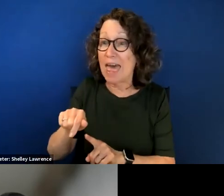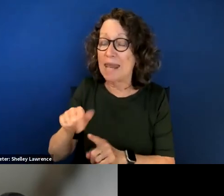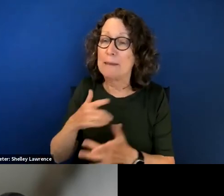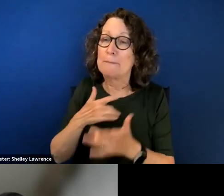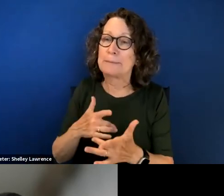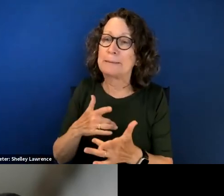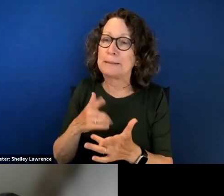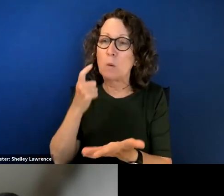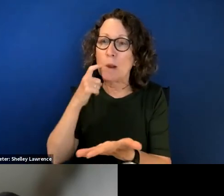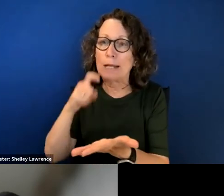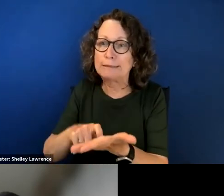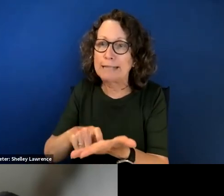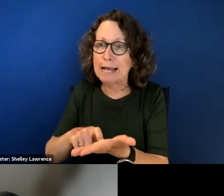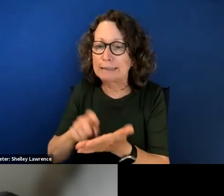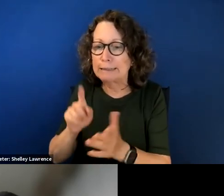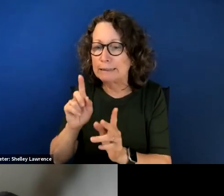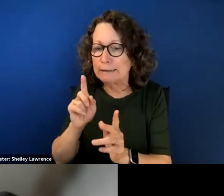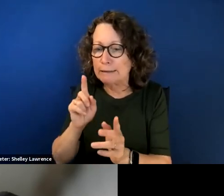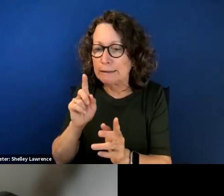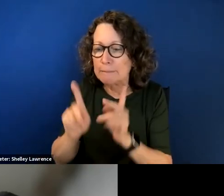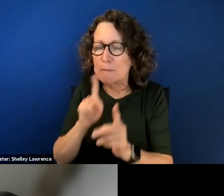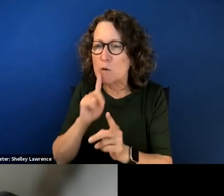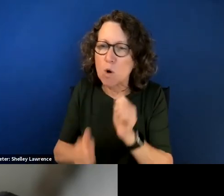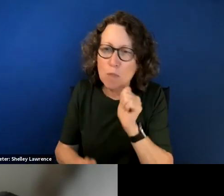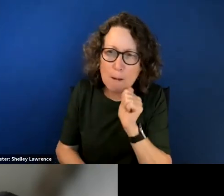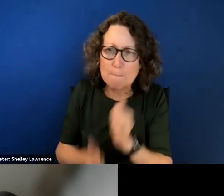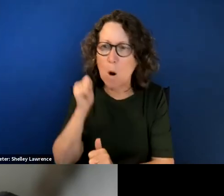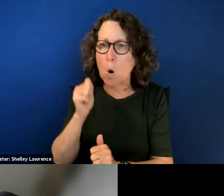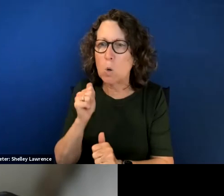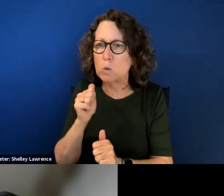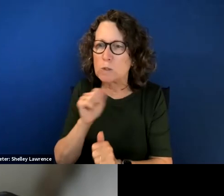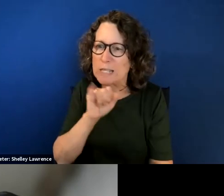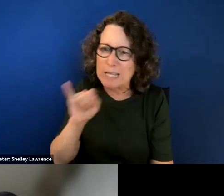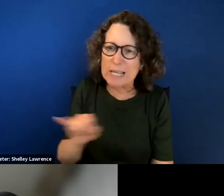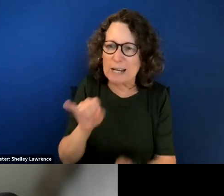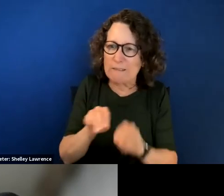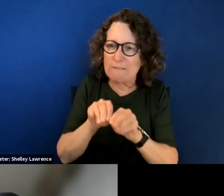to detect those who are the most infectious.